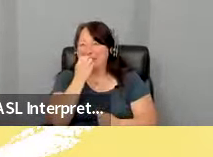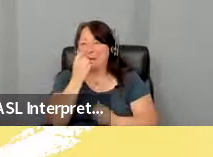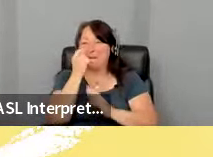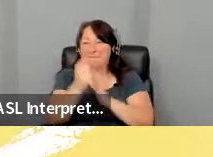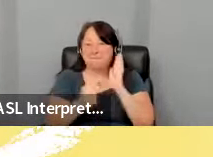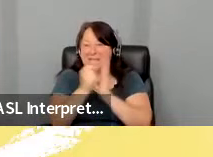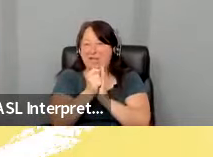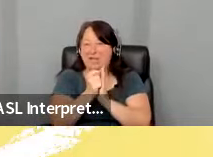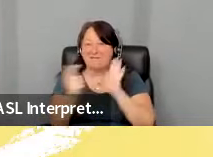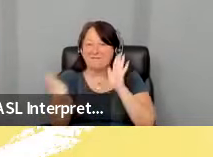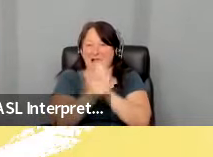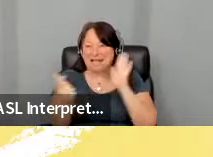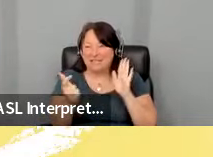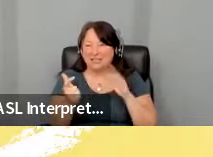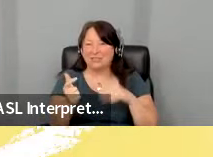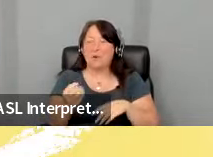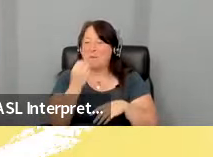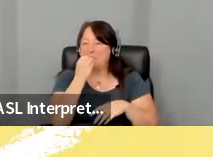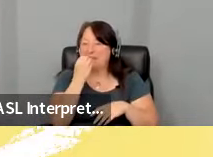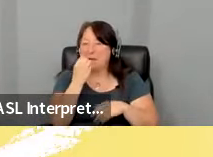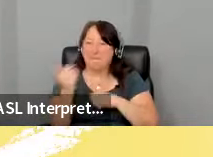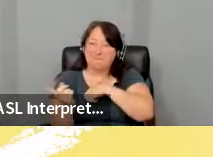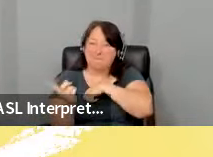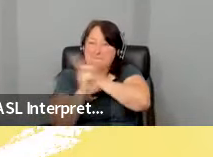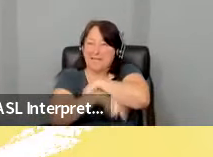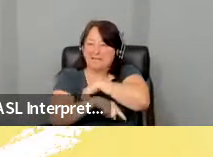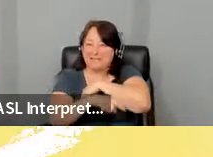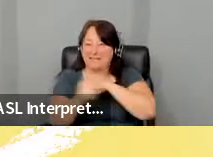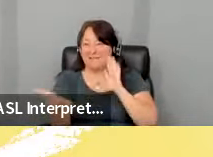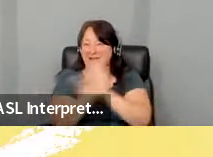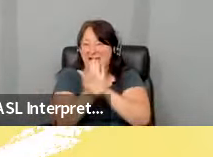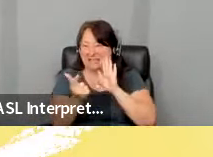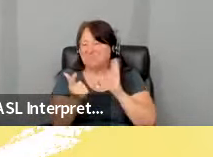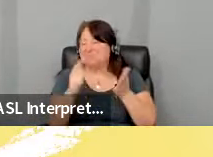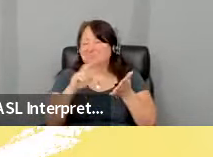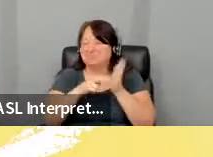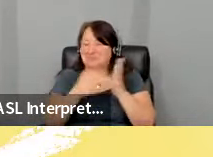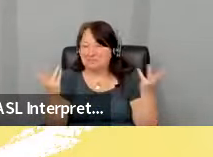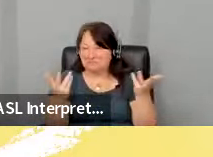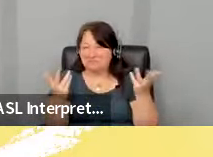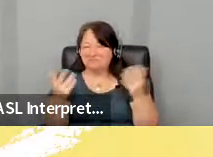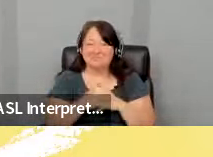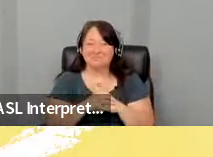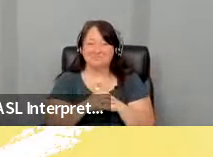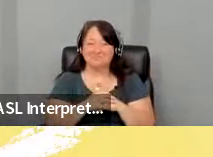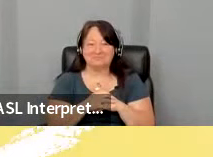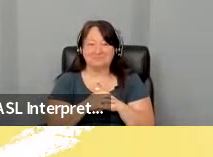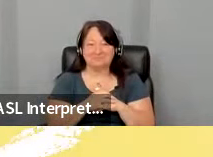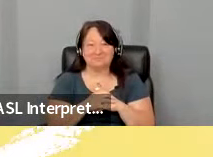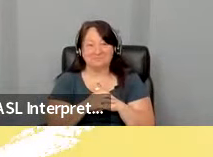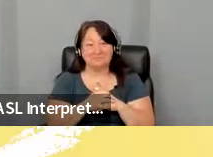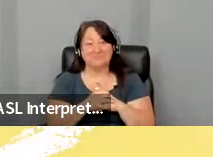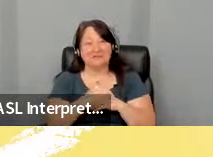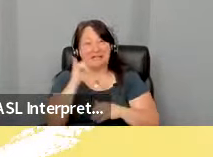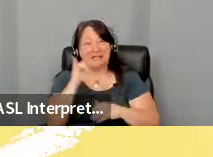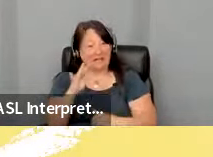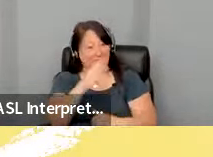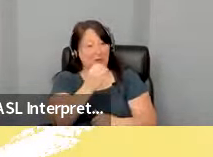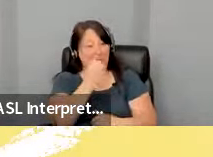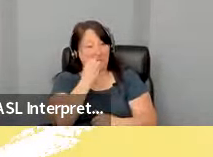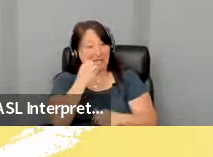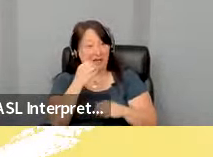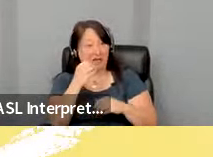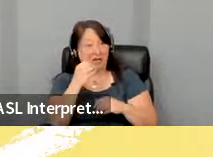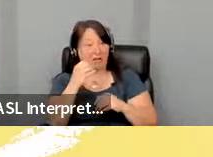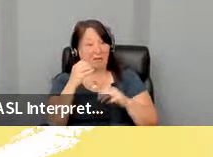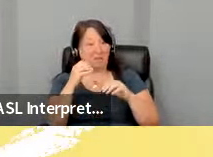penalty violation. People use the terms interchangeably, but all that means basically is the money that you get if your meal break is violated, if you